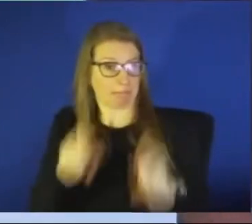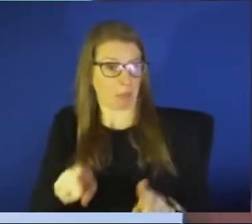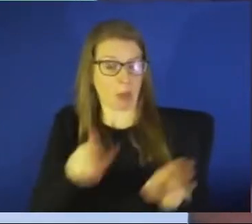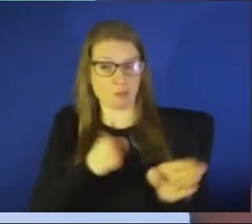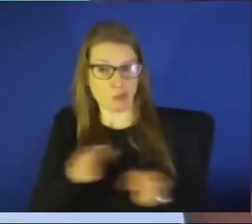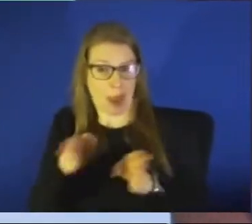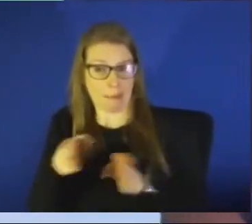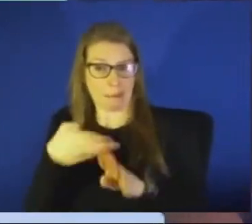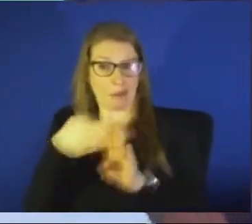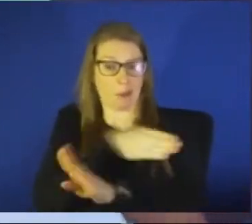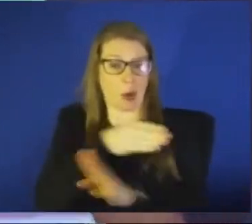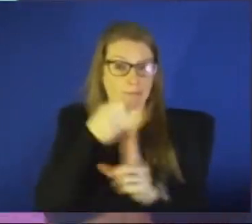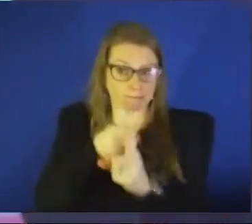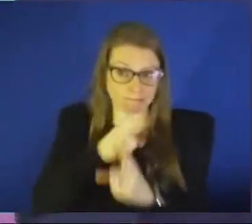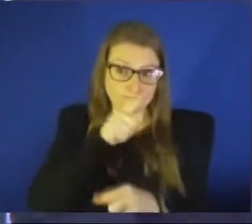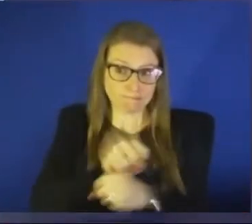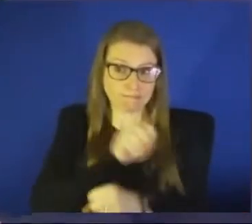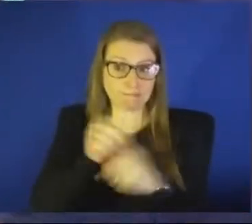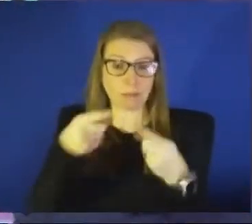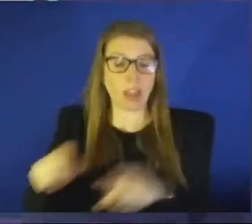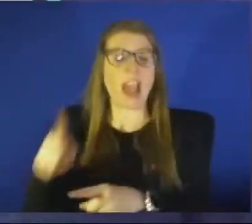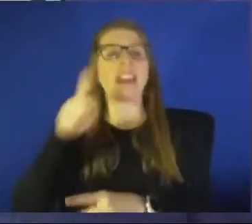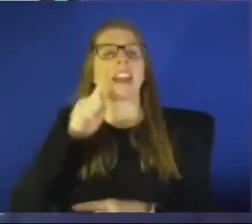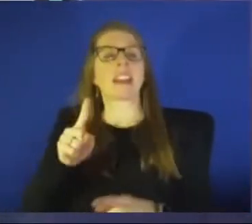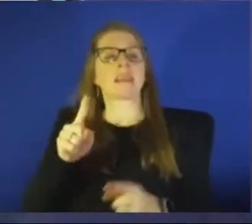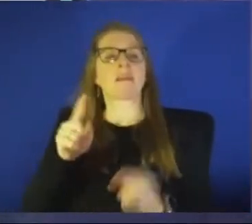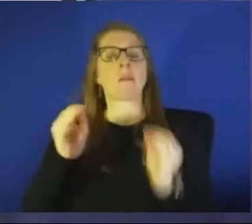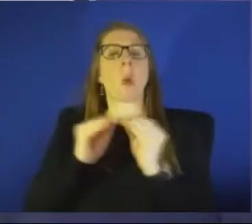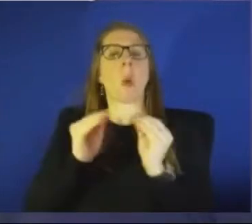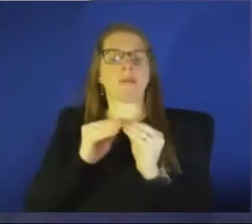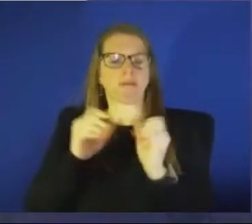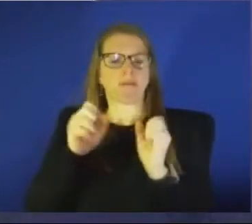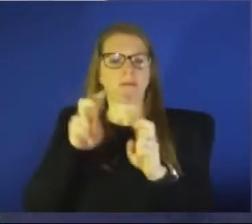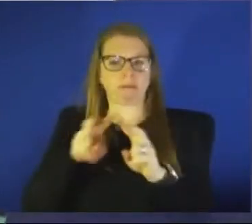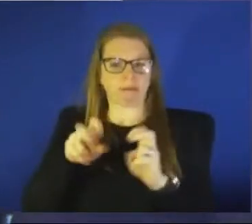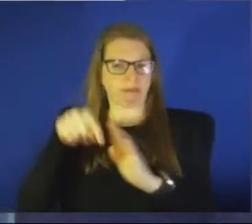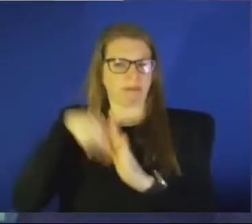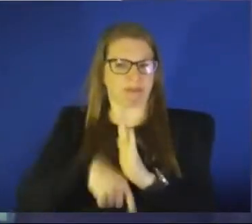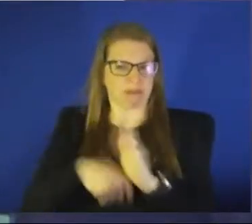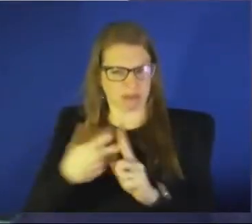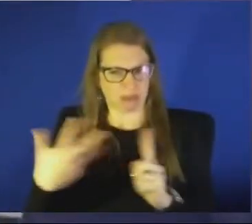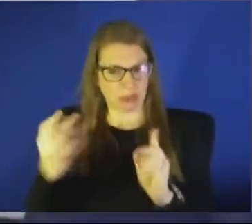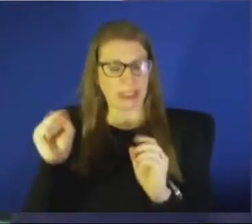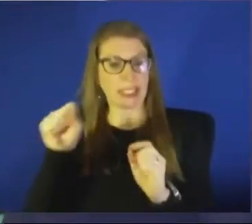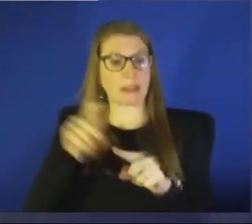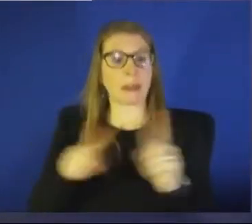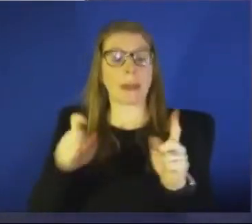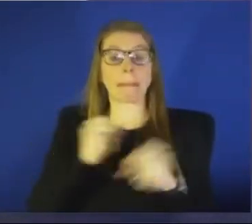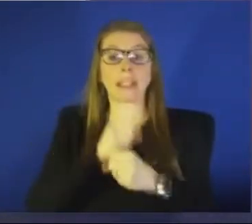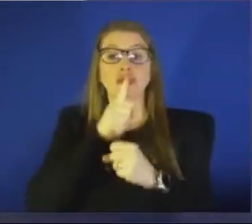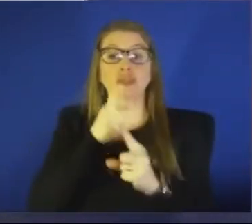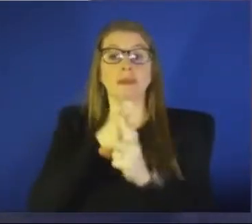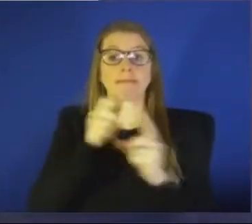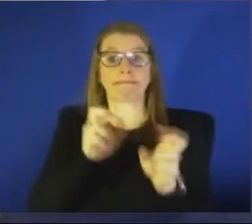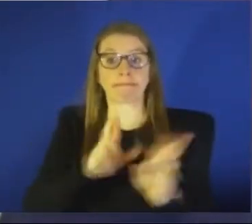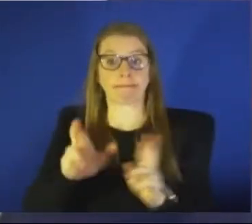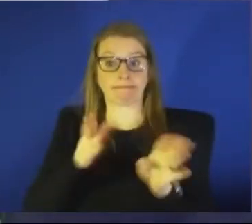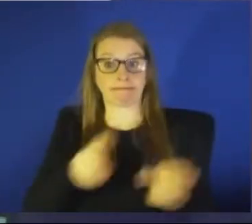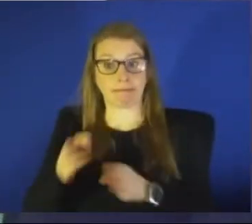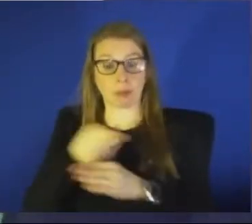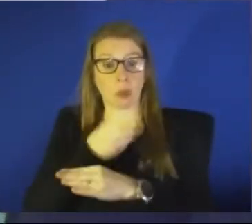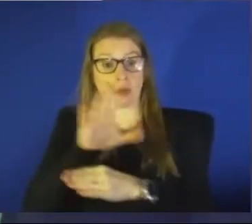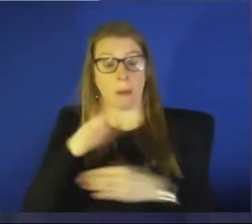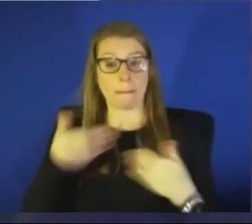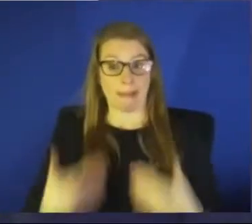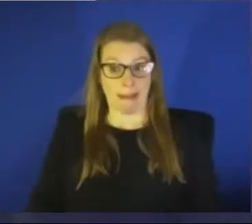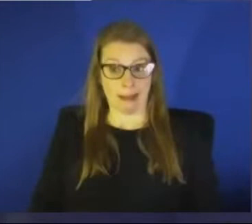your way? Yeah, I think they are thinking about it more, but there's still more that we can do. I mean, right. Making sure that you're preparing to use your body in a way that you're asking it to